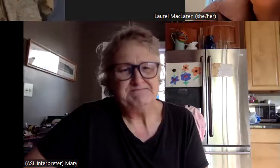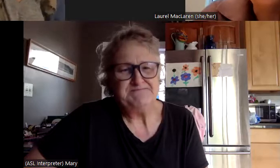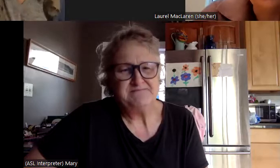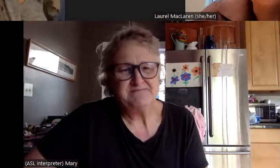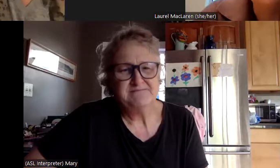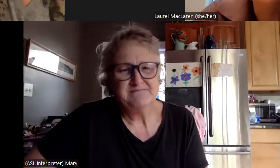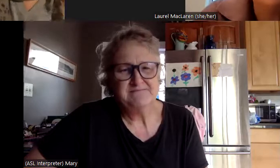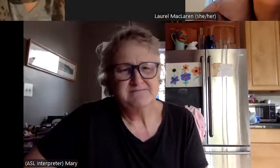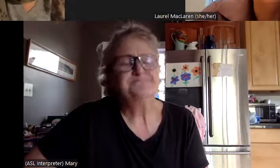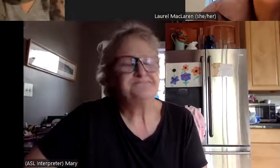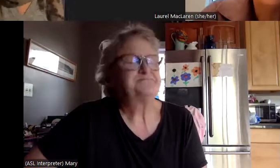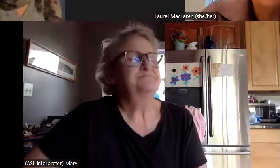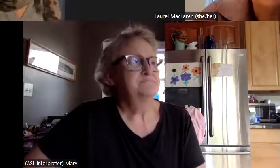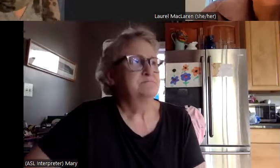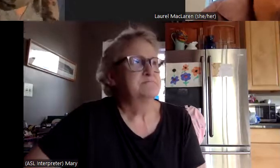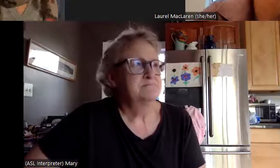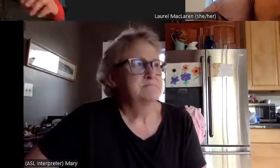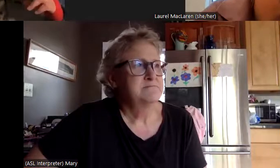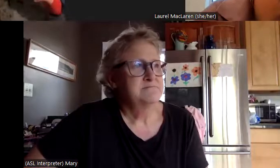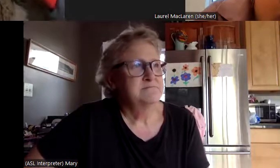would get Right. bitten by them. Yeah.